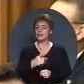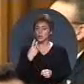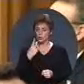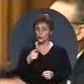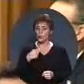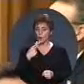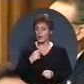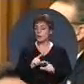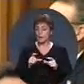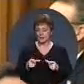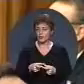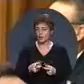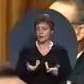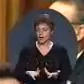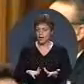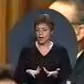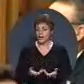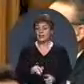that